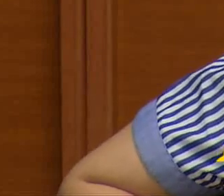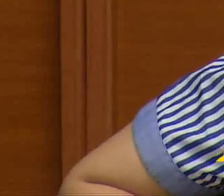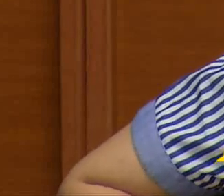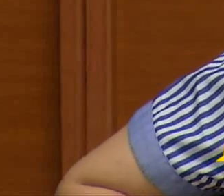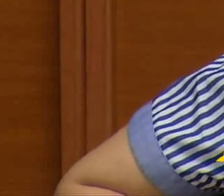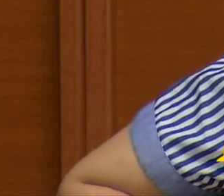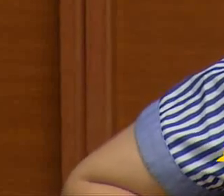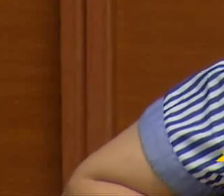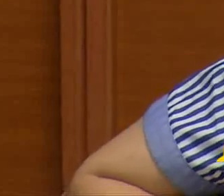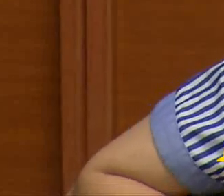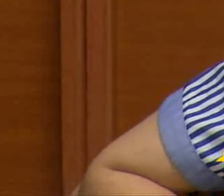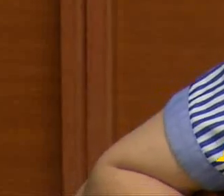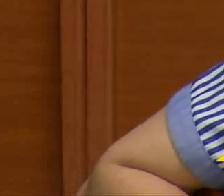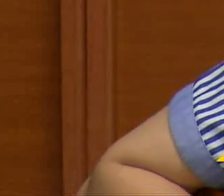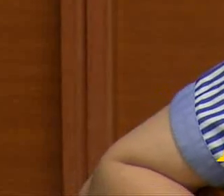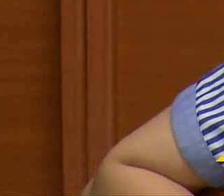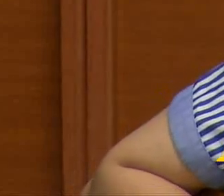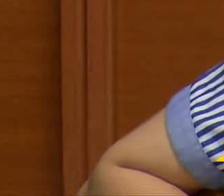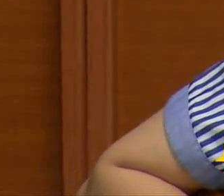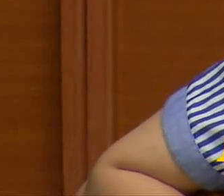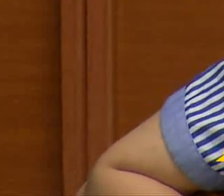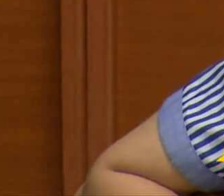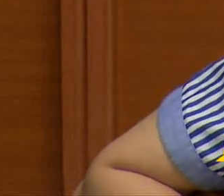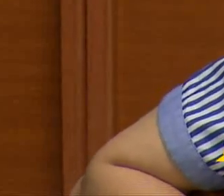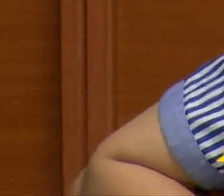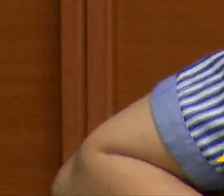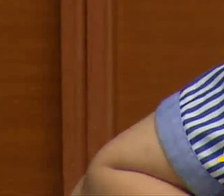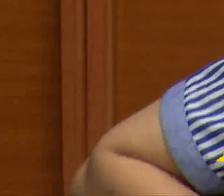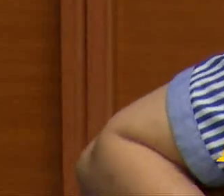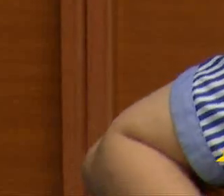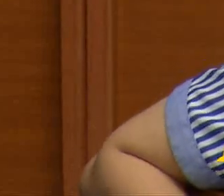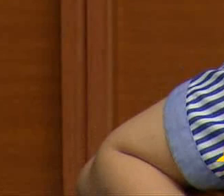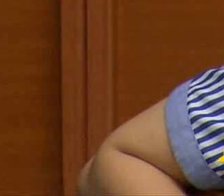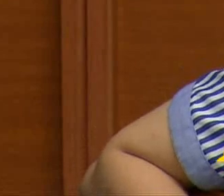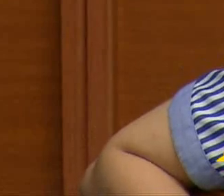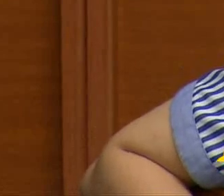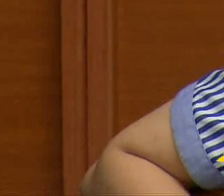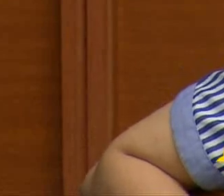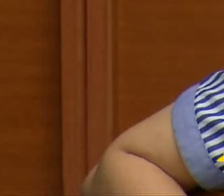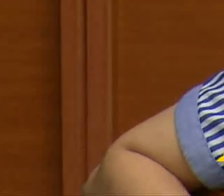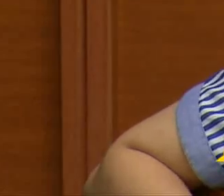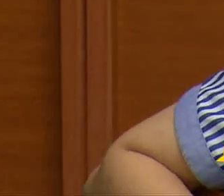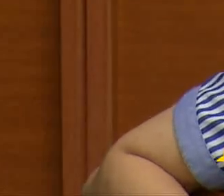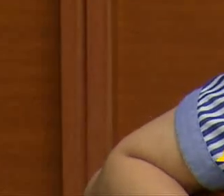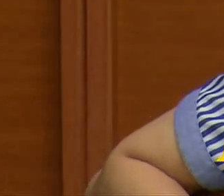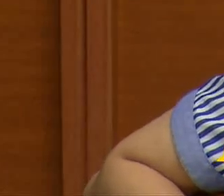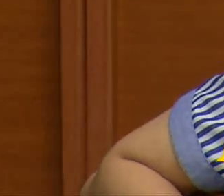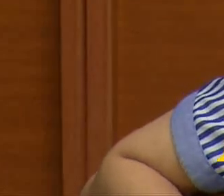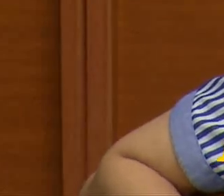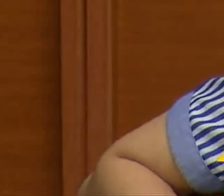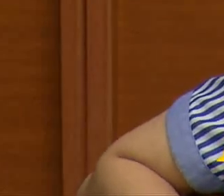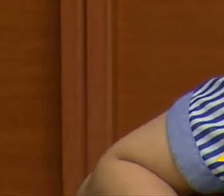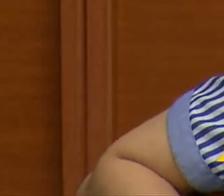painful scream that I heard last.